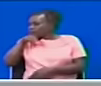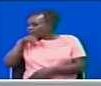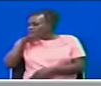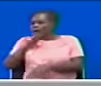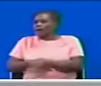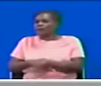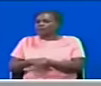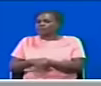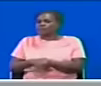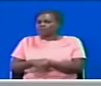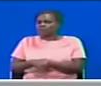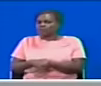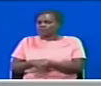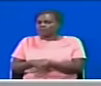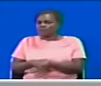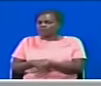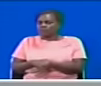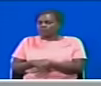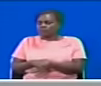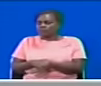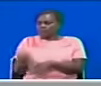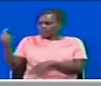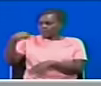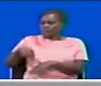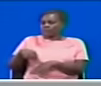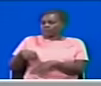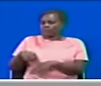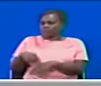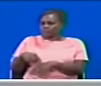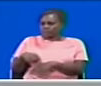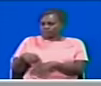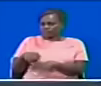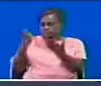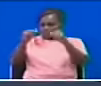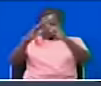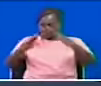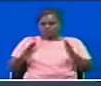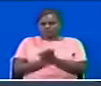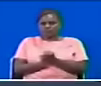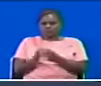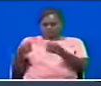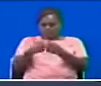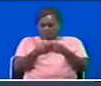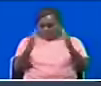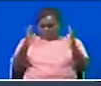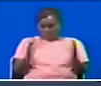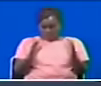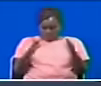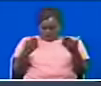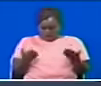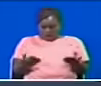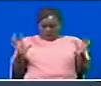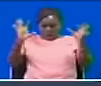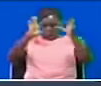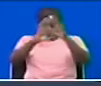or whoever else, you know, is out there, comes in, you know, into State House. You know, the biggest challenge, again, is how we